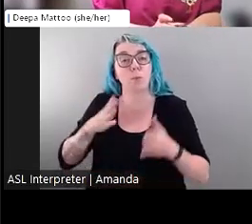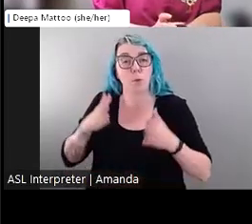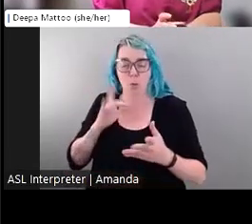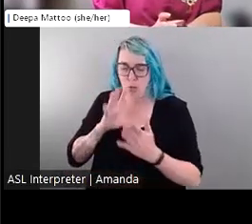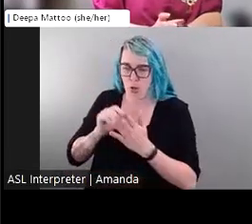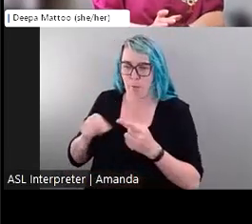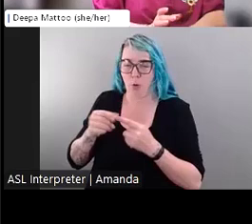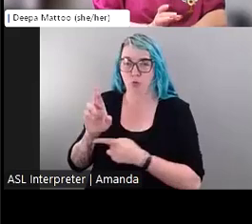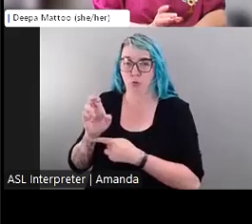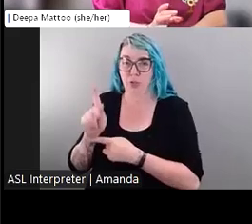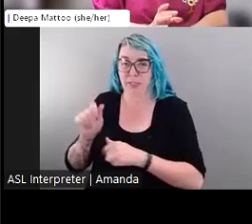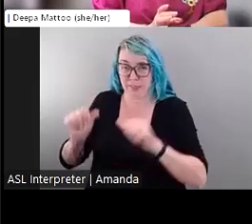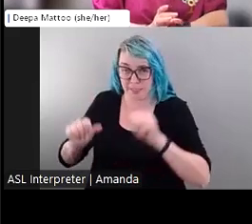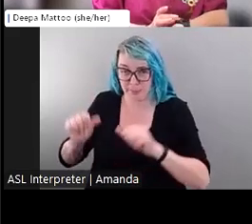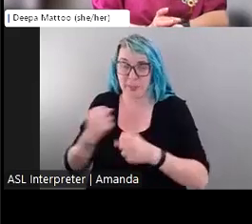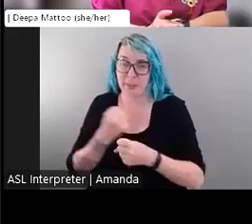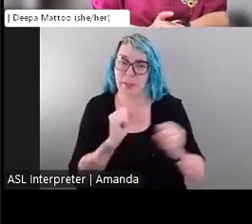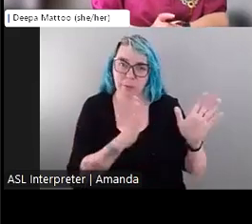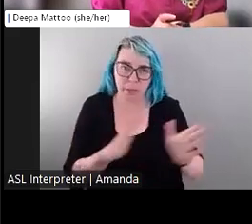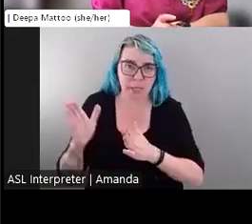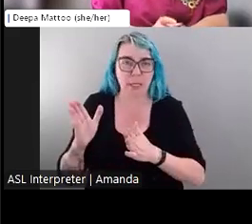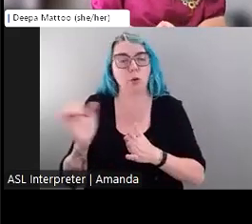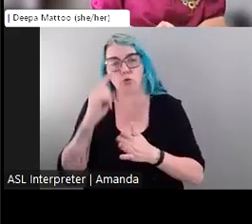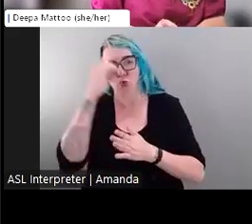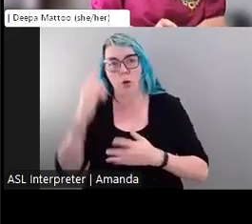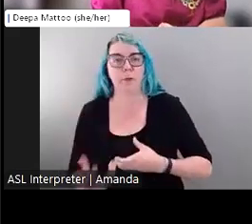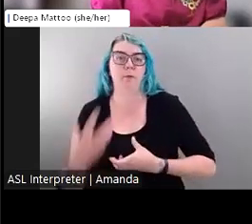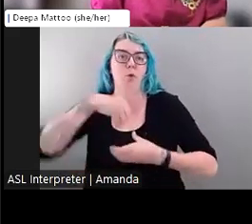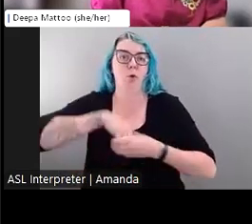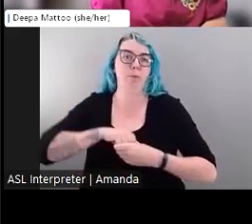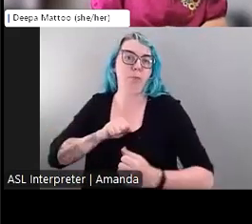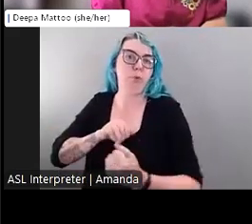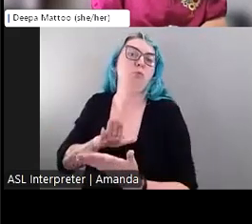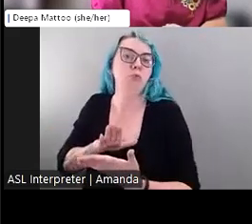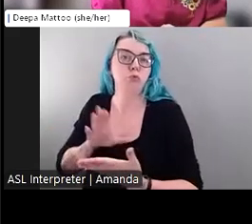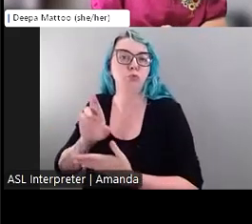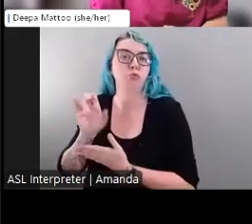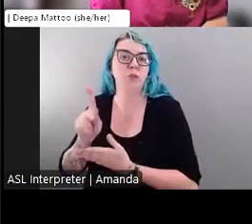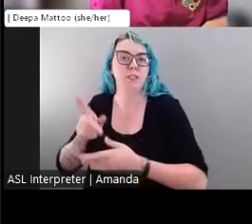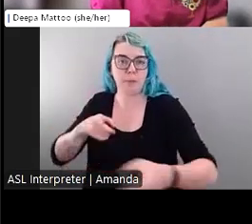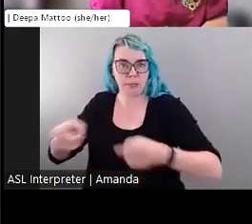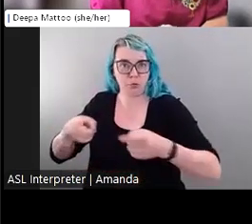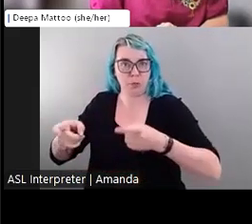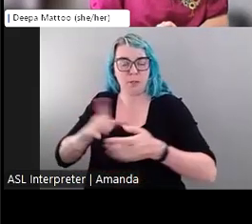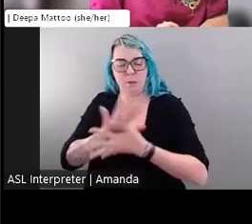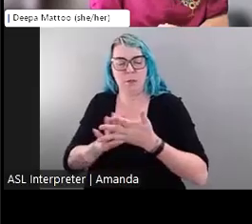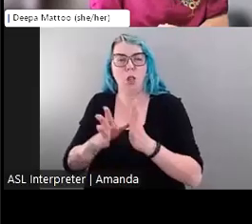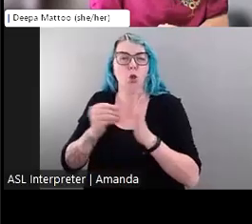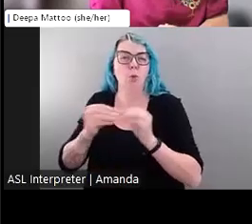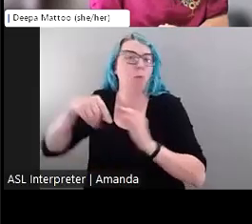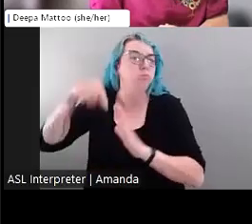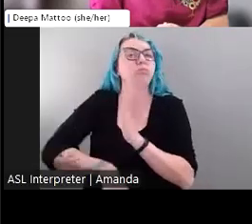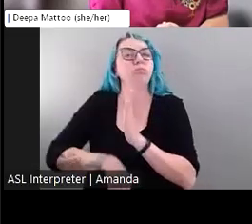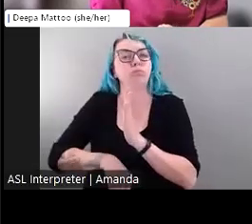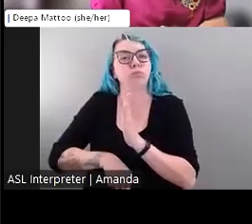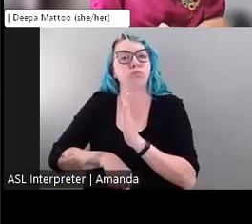planning, as well as trauma-informed and intersectional approaches to risk assessment and risk management. So there's 3 different modules. We